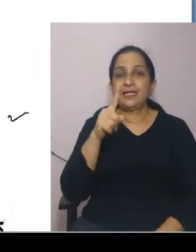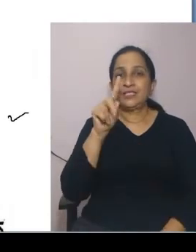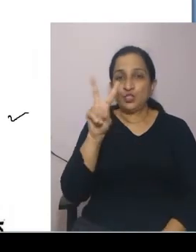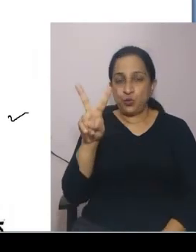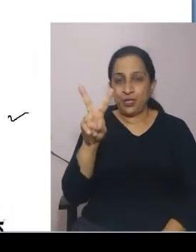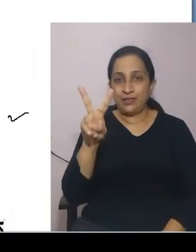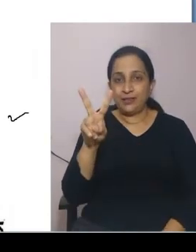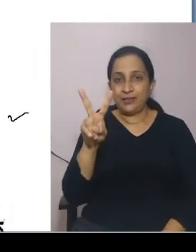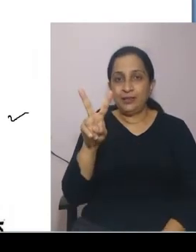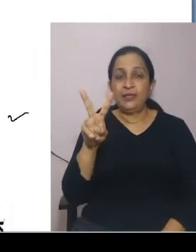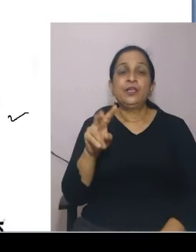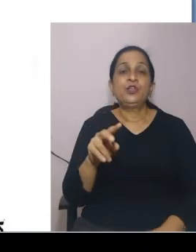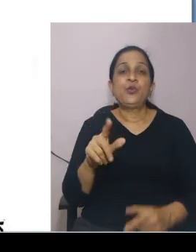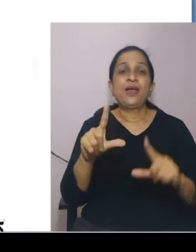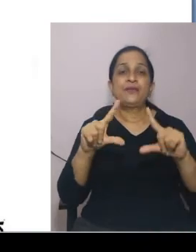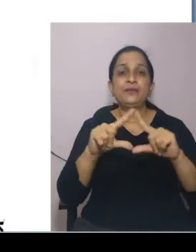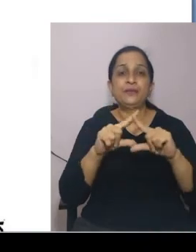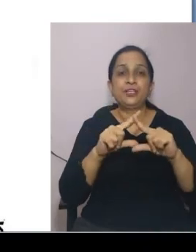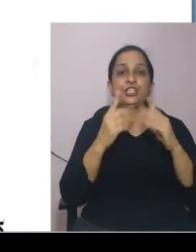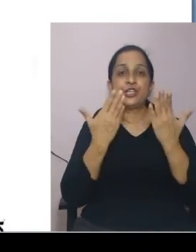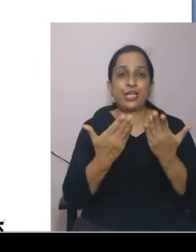Next, trigonometry